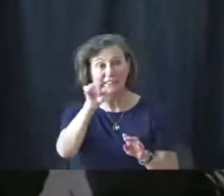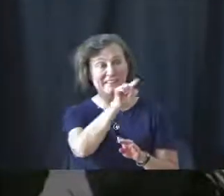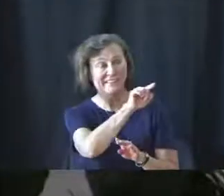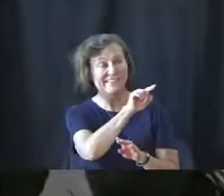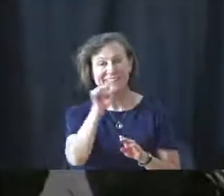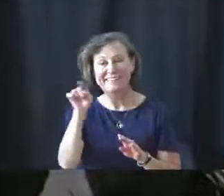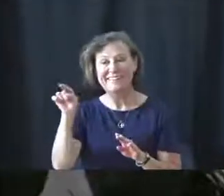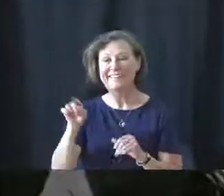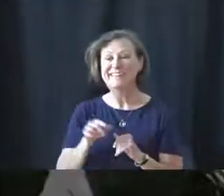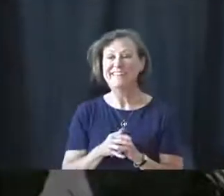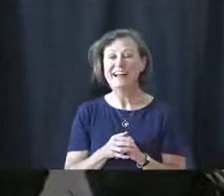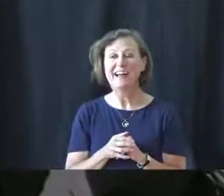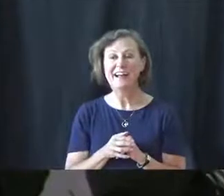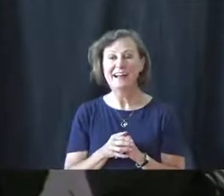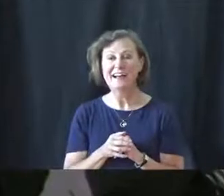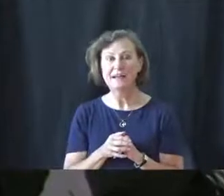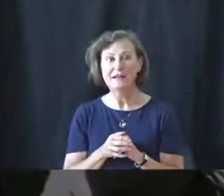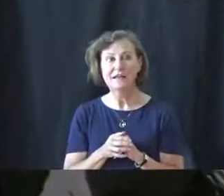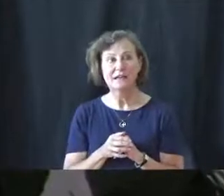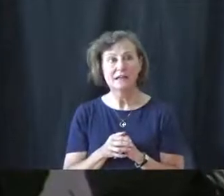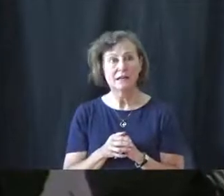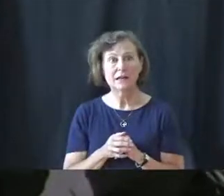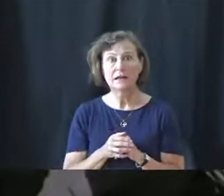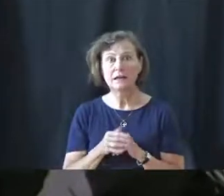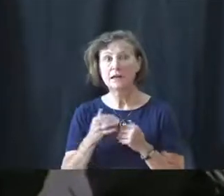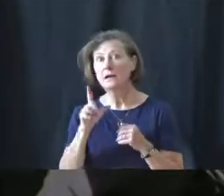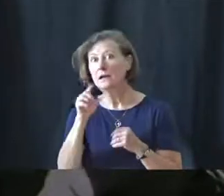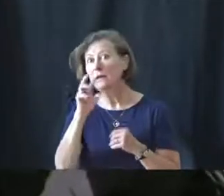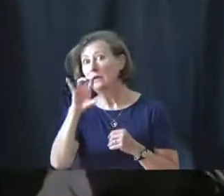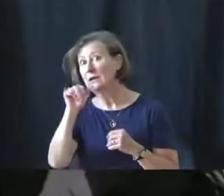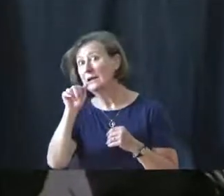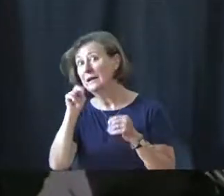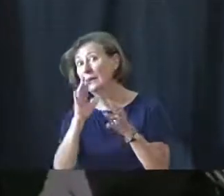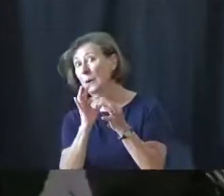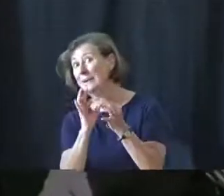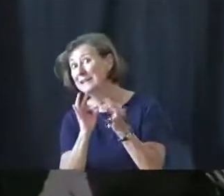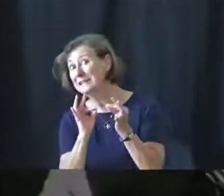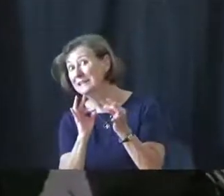Good, good. Any comments yet, Lorianne?